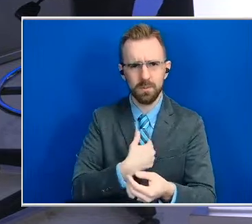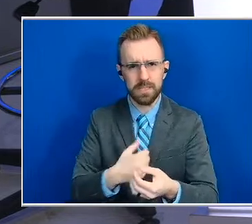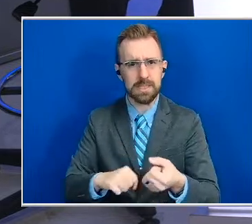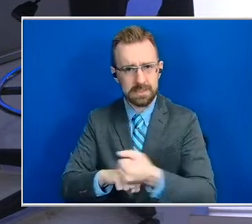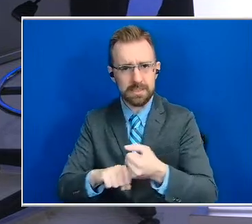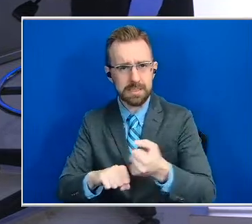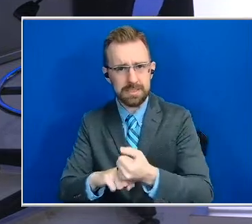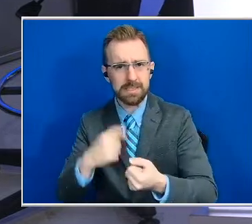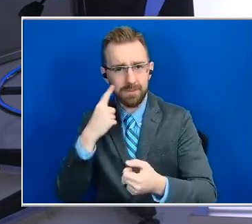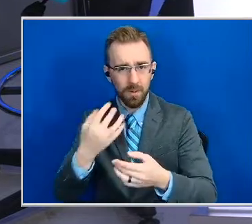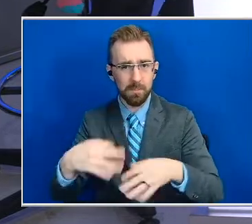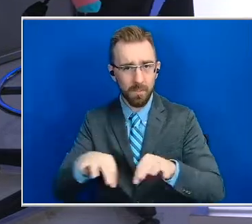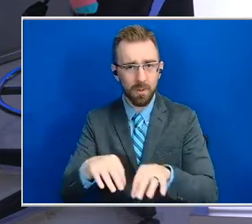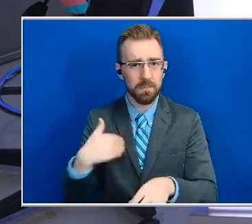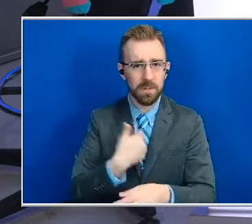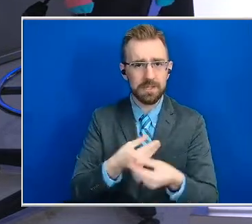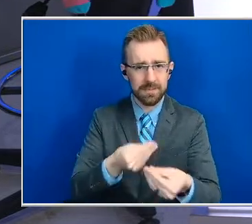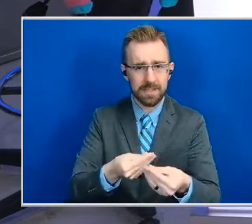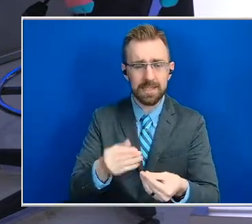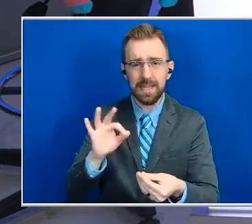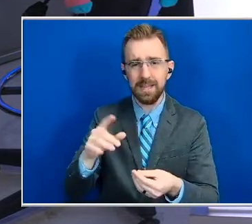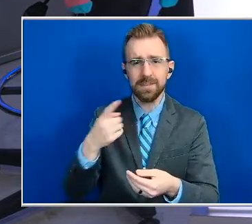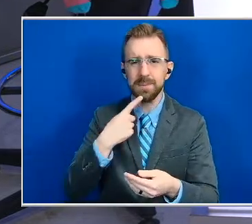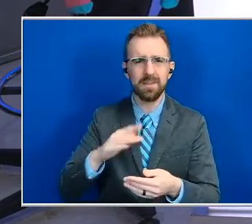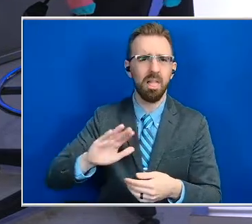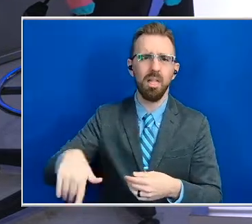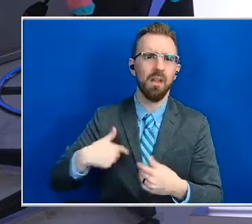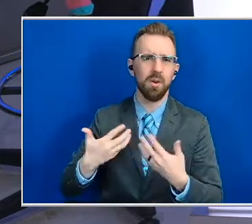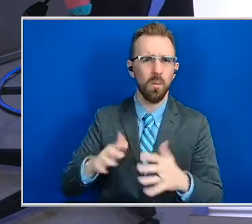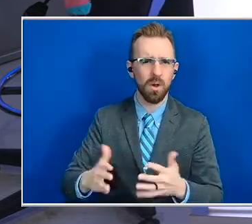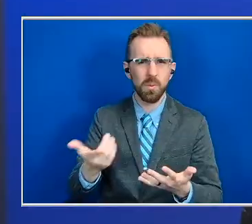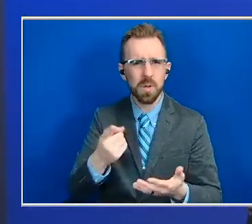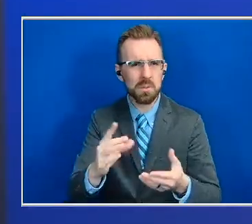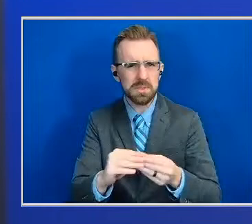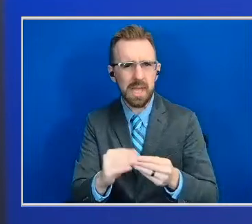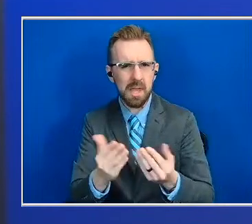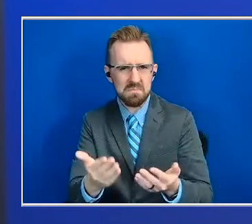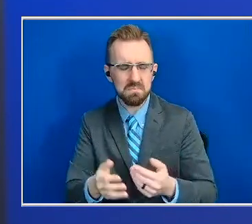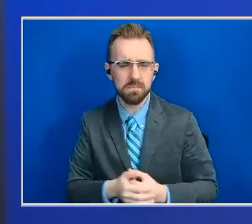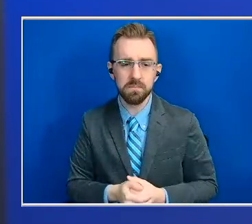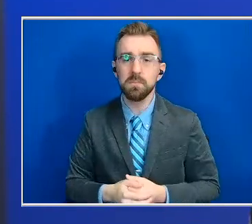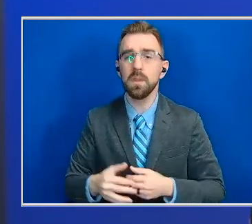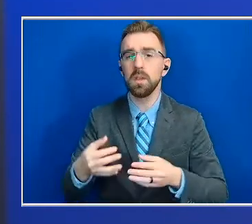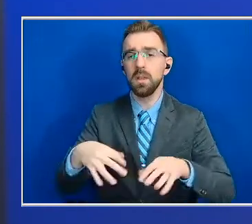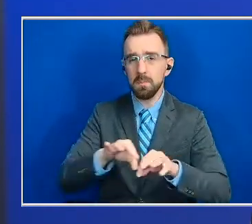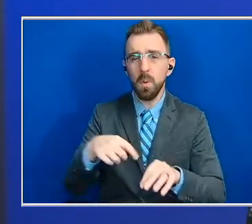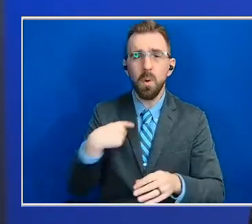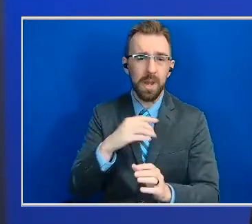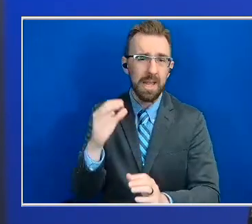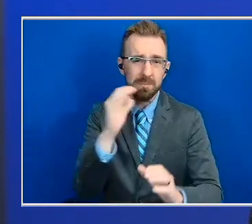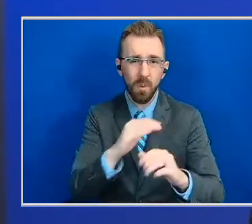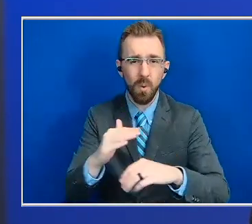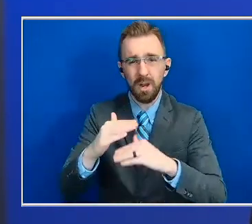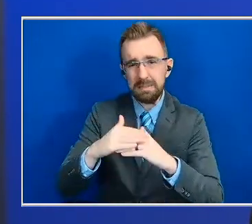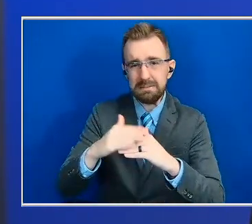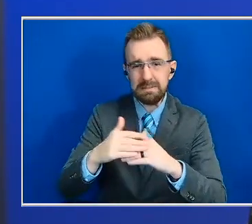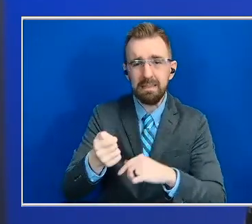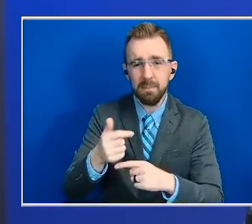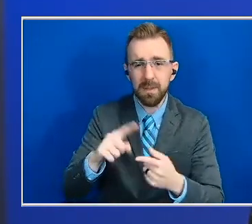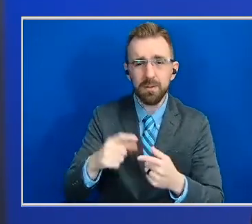is. What do you say to people who say, oh, I don't want to do that? Yeah. I think it's important that we explore it a little bit to understand what